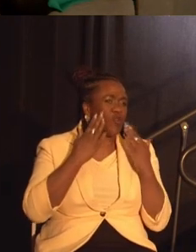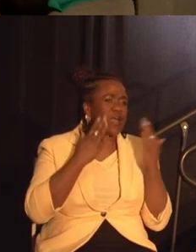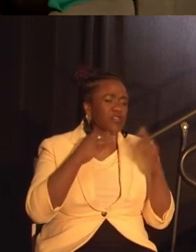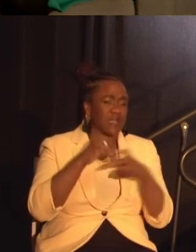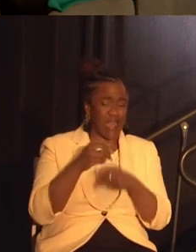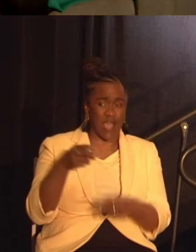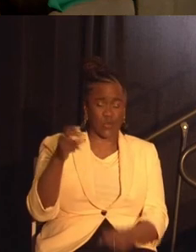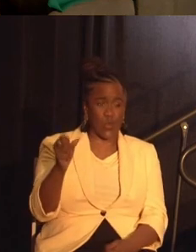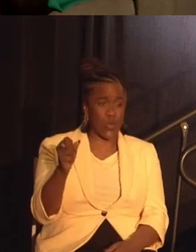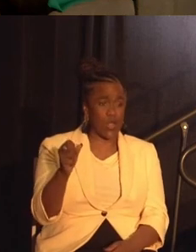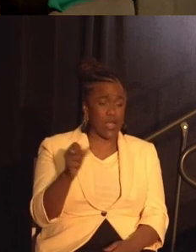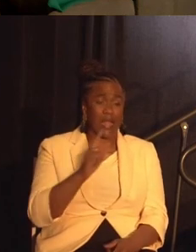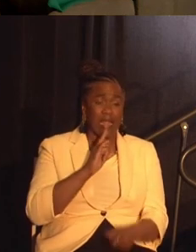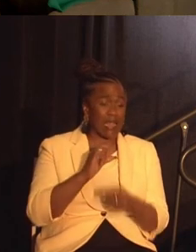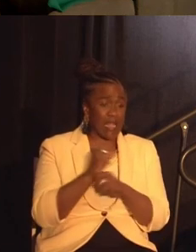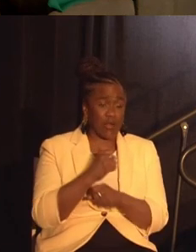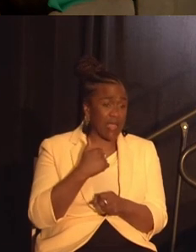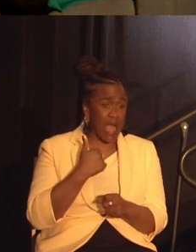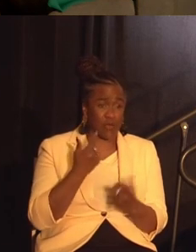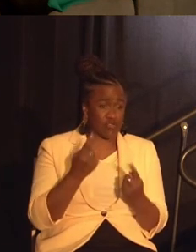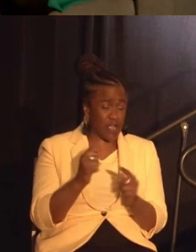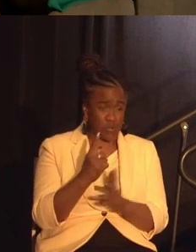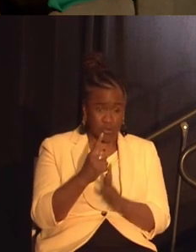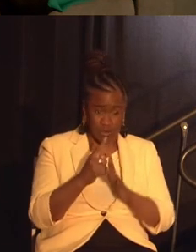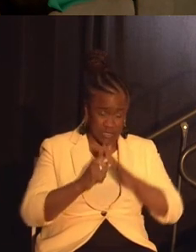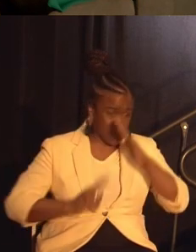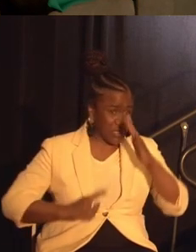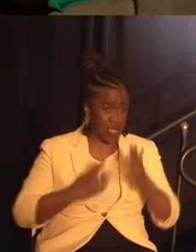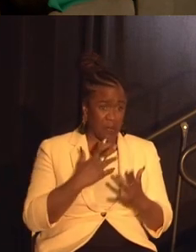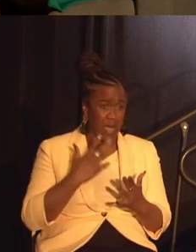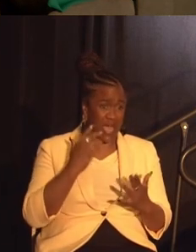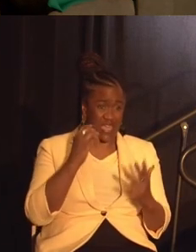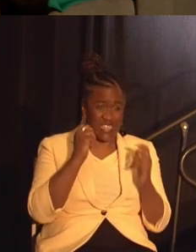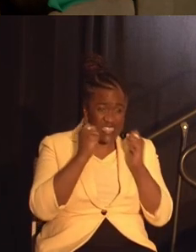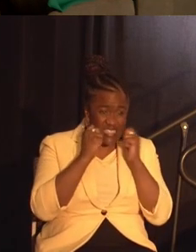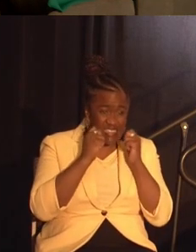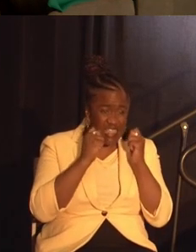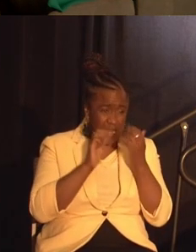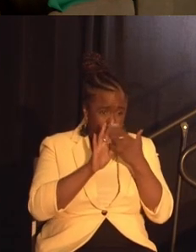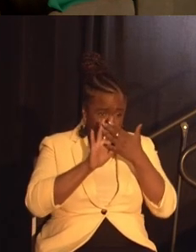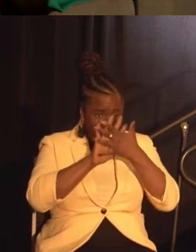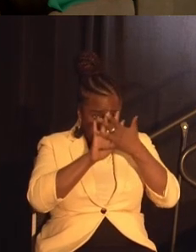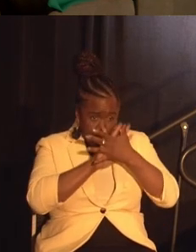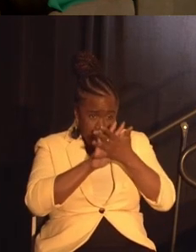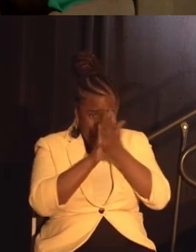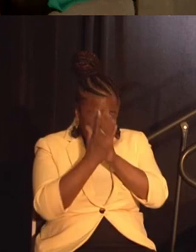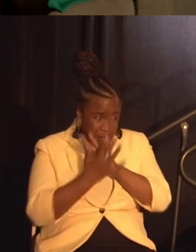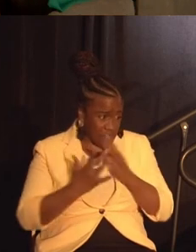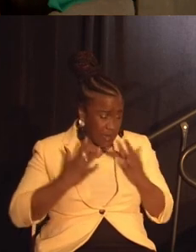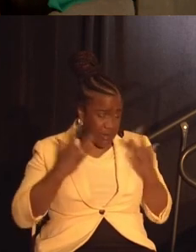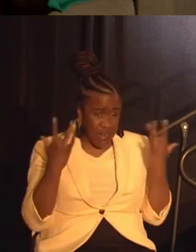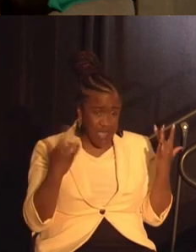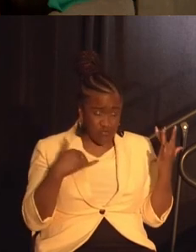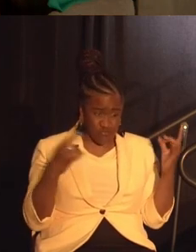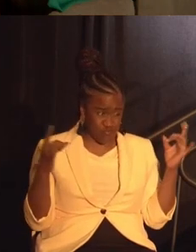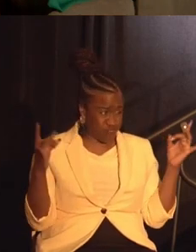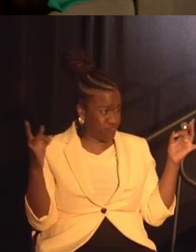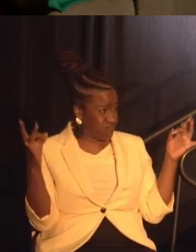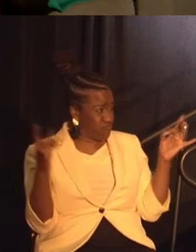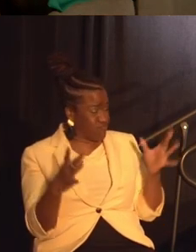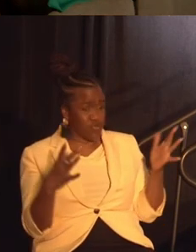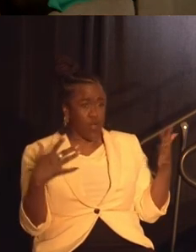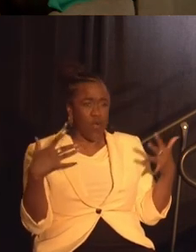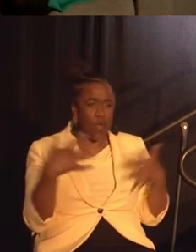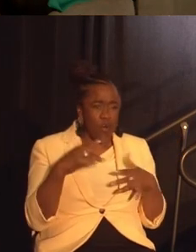school, and I was literally disappearing. Like, my skin was like translucent. It was terrifying. And that was horrifying to